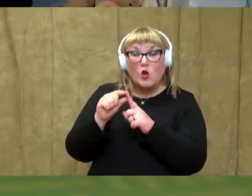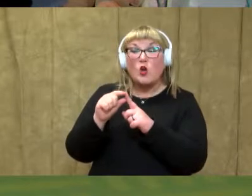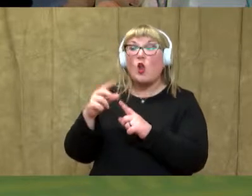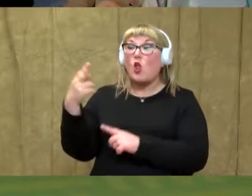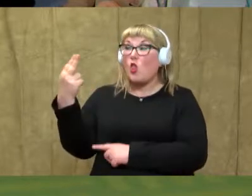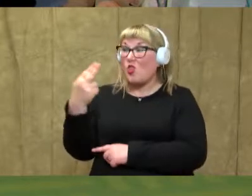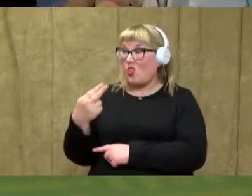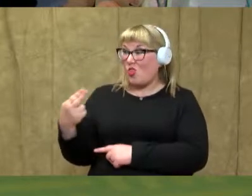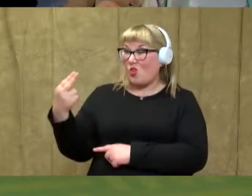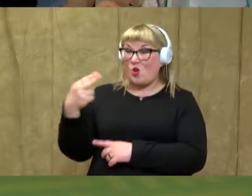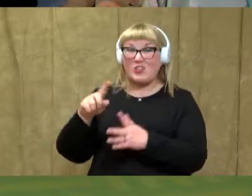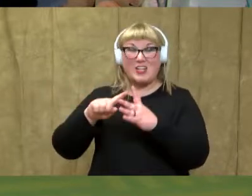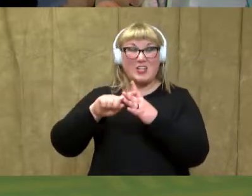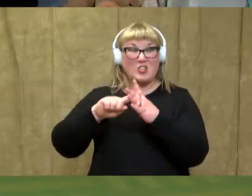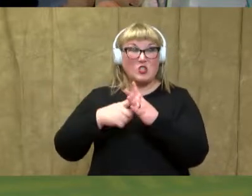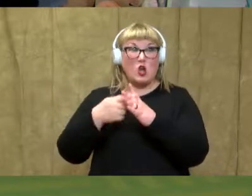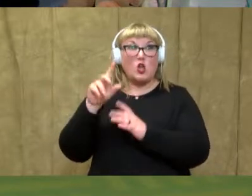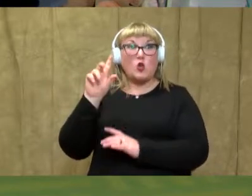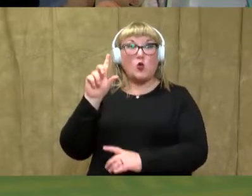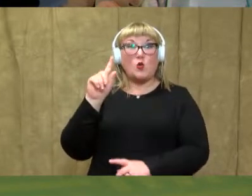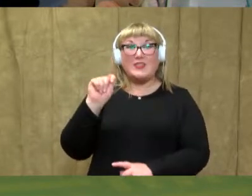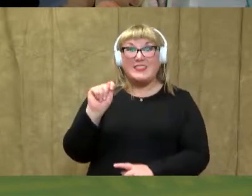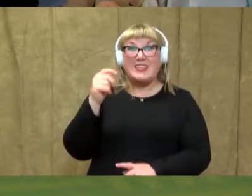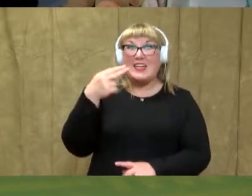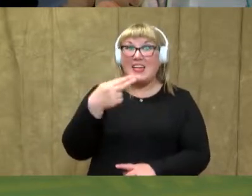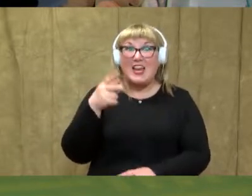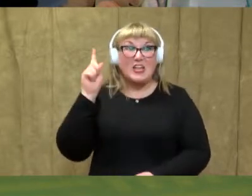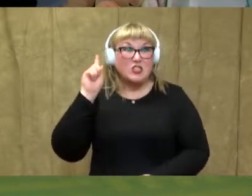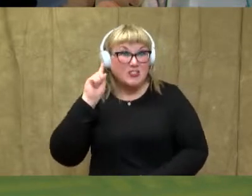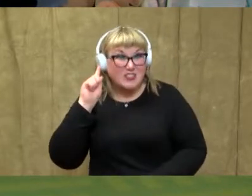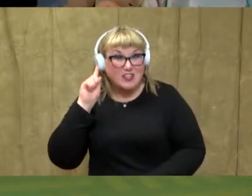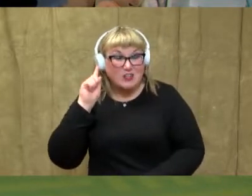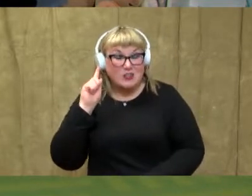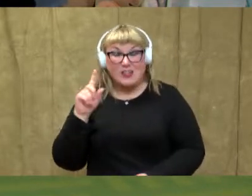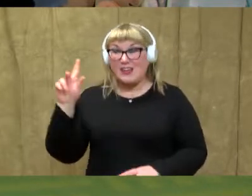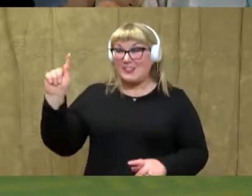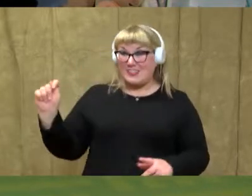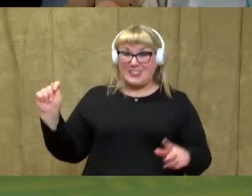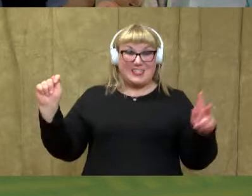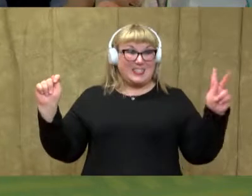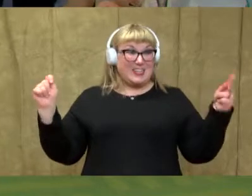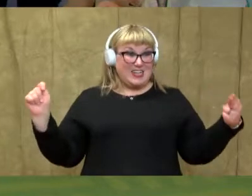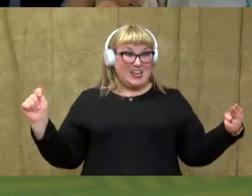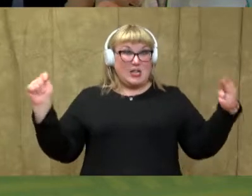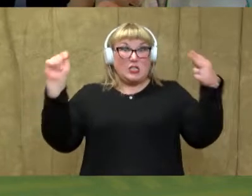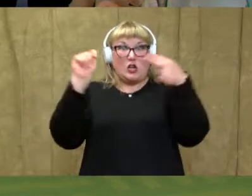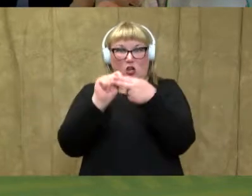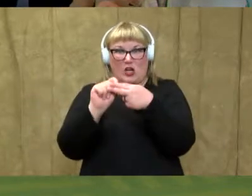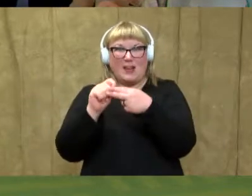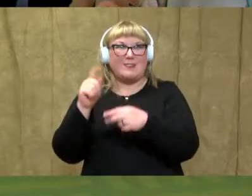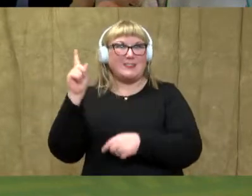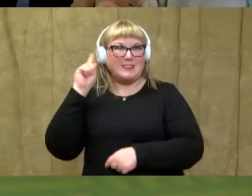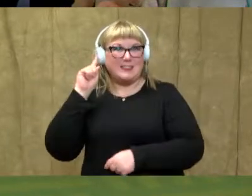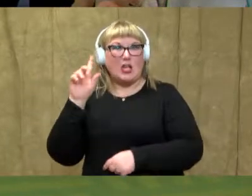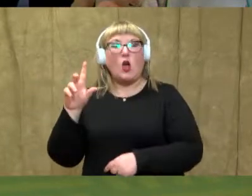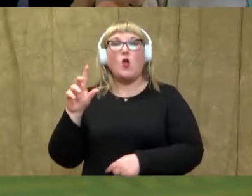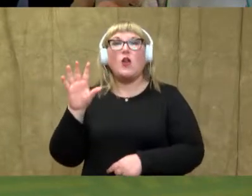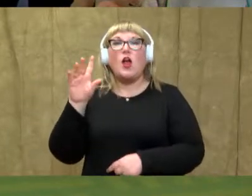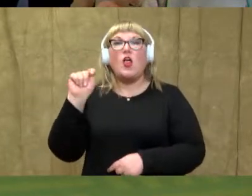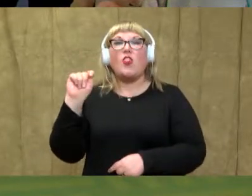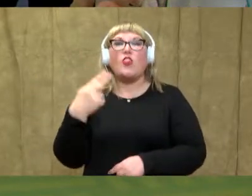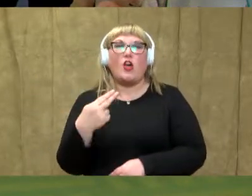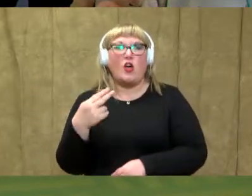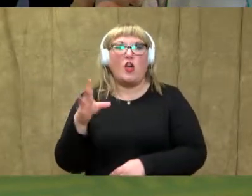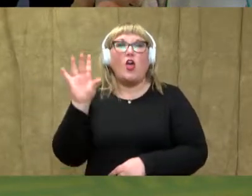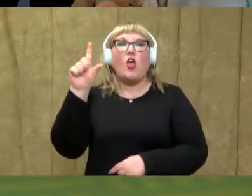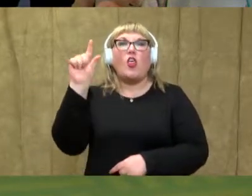sound? Because we know that the T and the H are brothers, and when they get together, they make the sound. So, boys and girls, can you help me